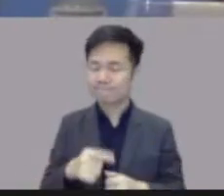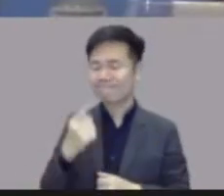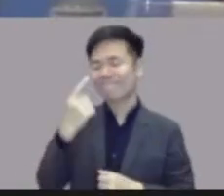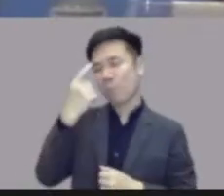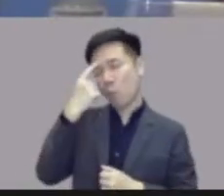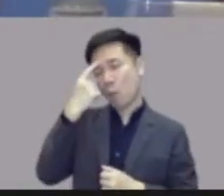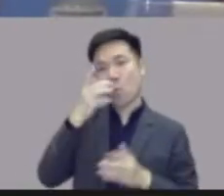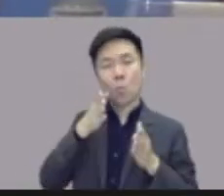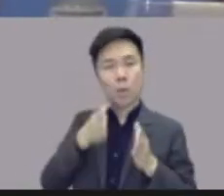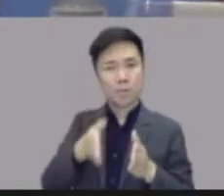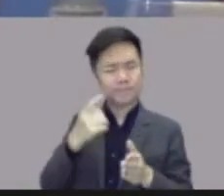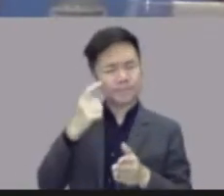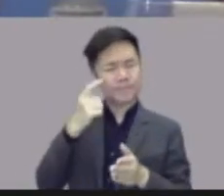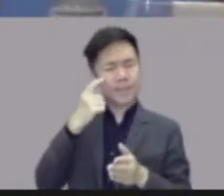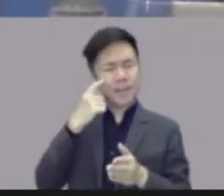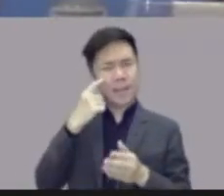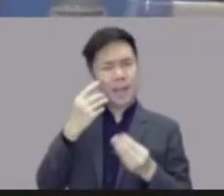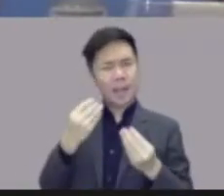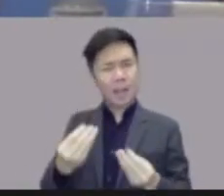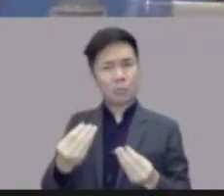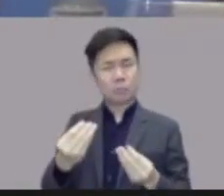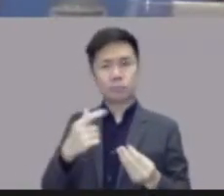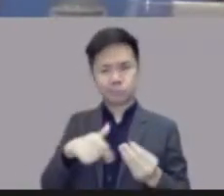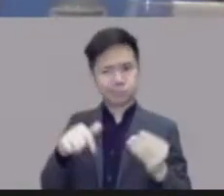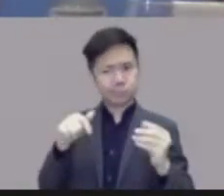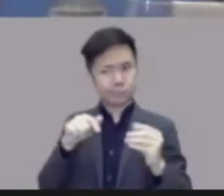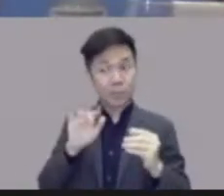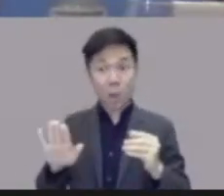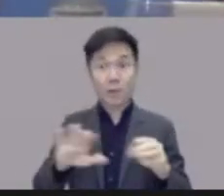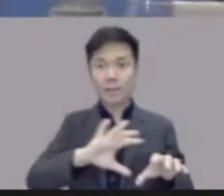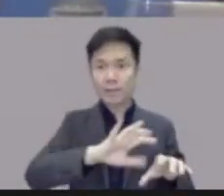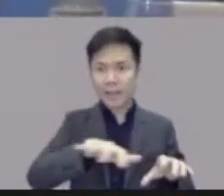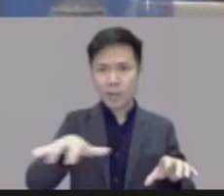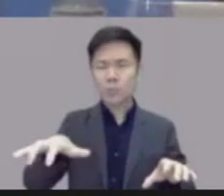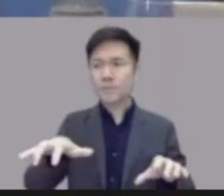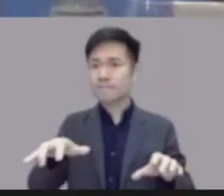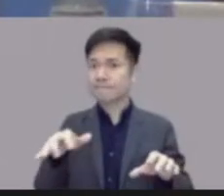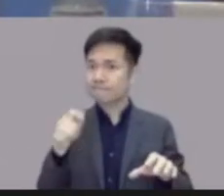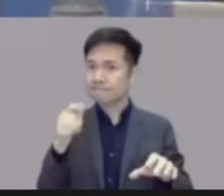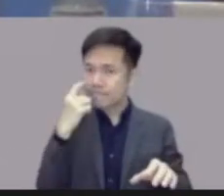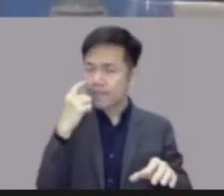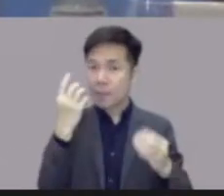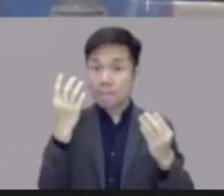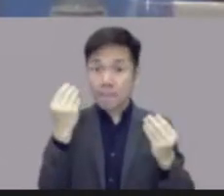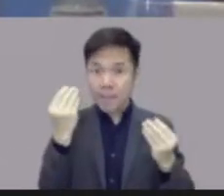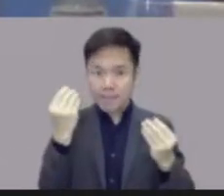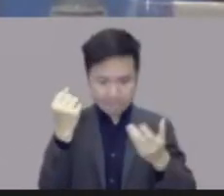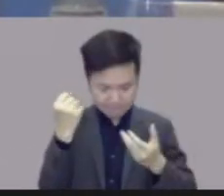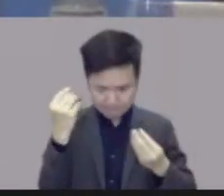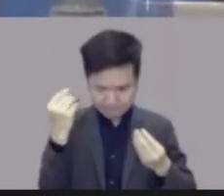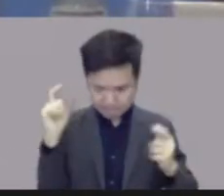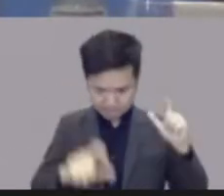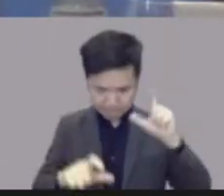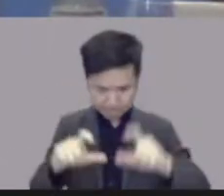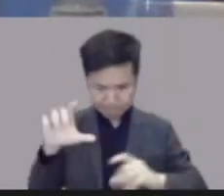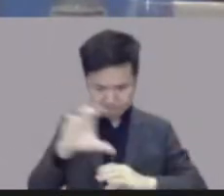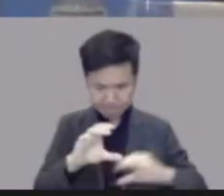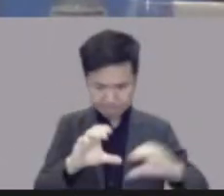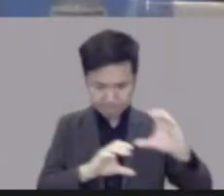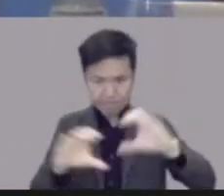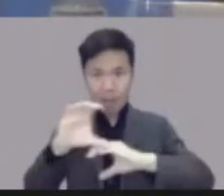baselines and quantify the Investments countries will need to become the duty bearers to enable people to exercise these